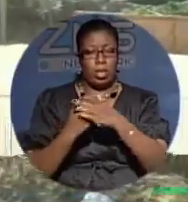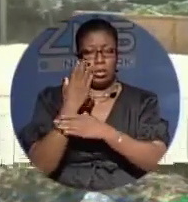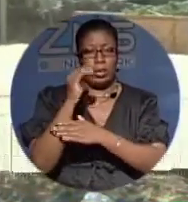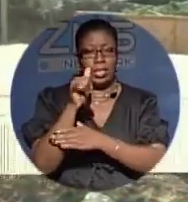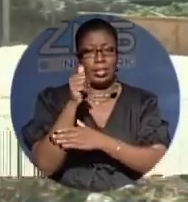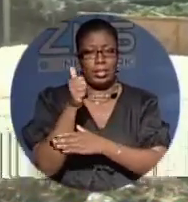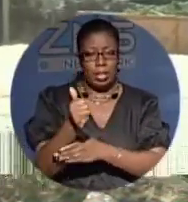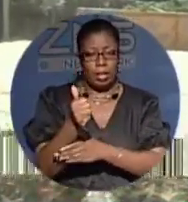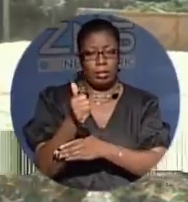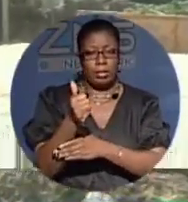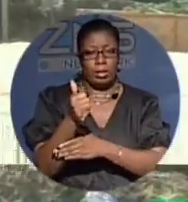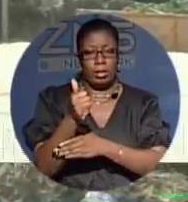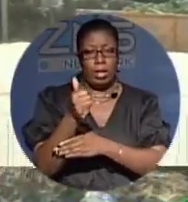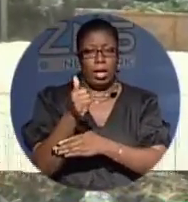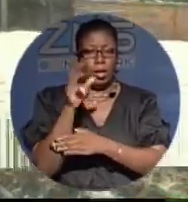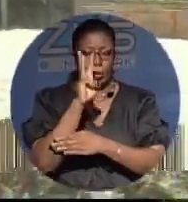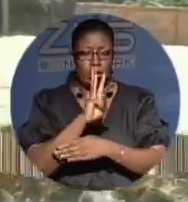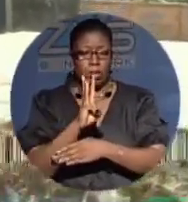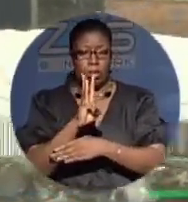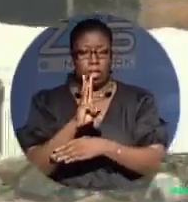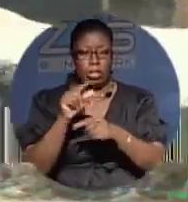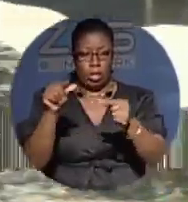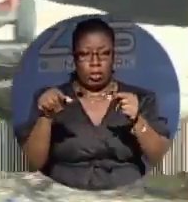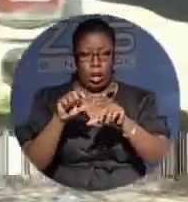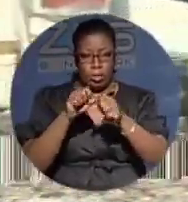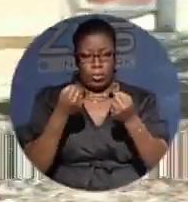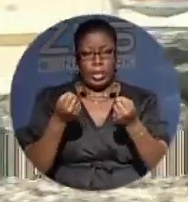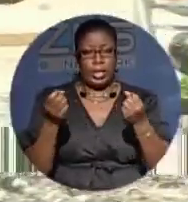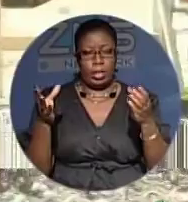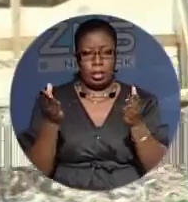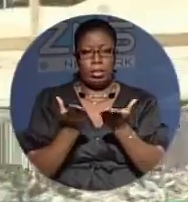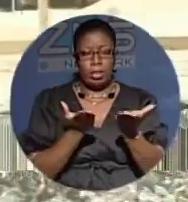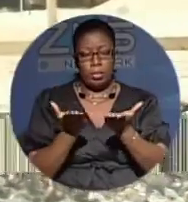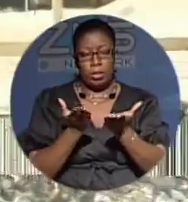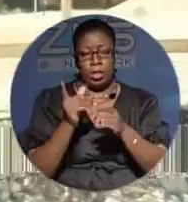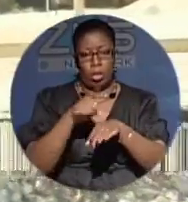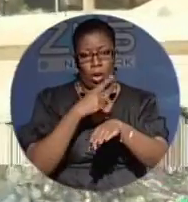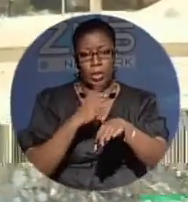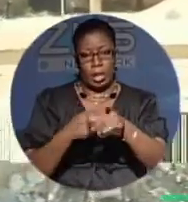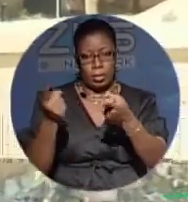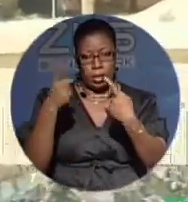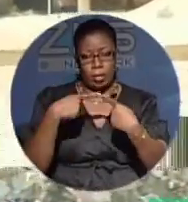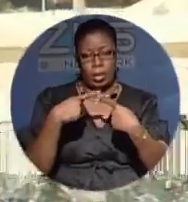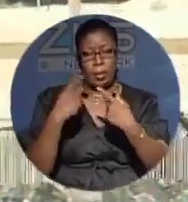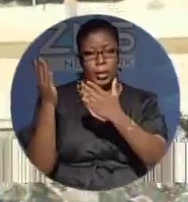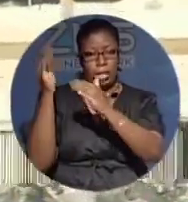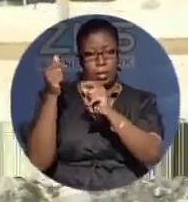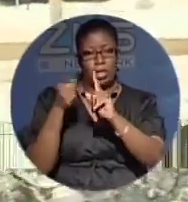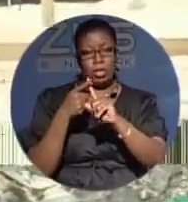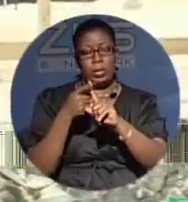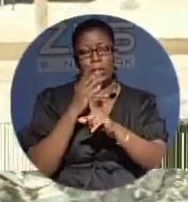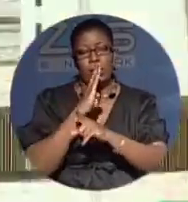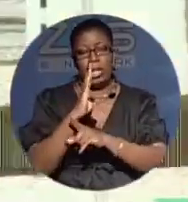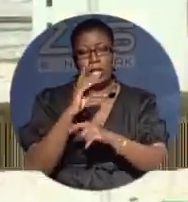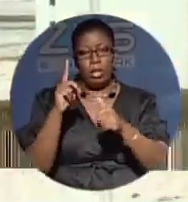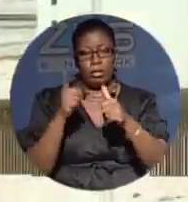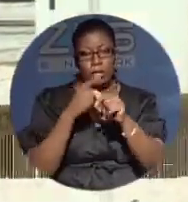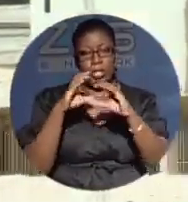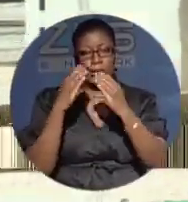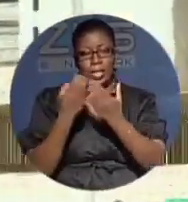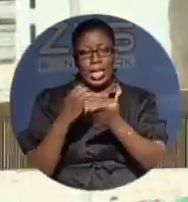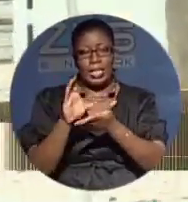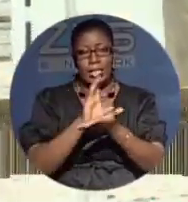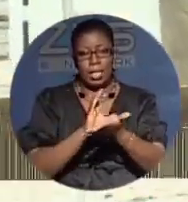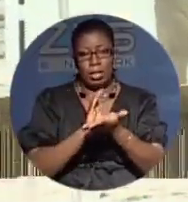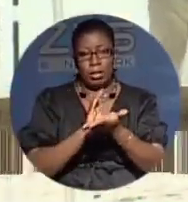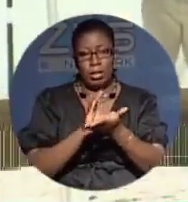Wednesday's historical groundbreaking ceremony has been a long time in coming, but is expected to be a first-class center providing